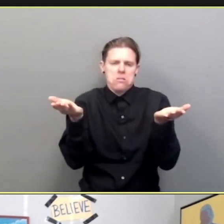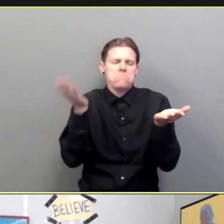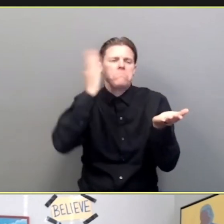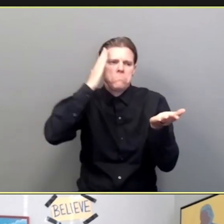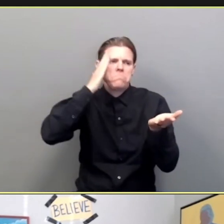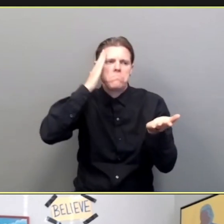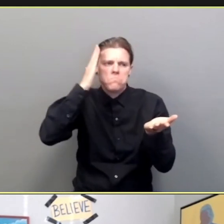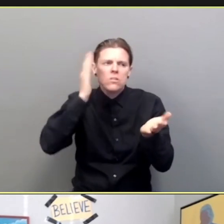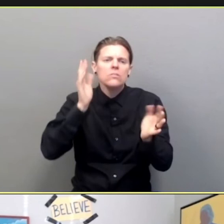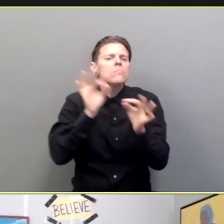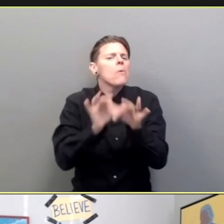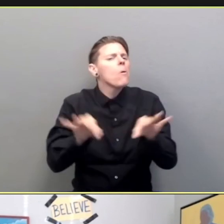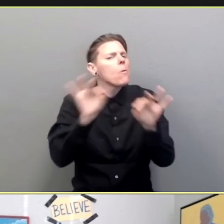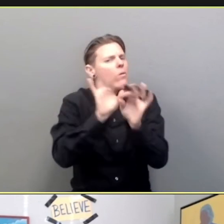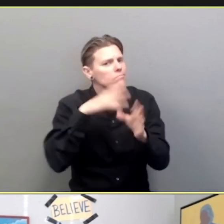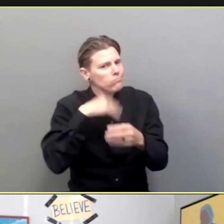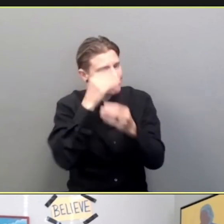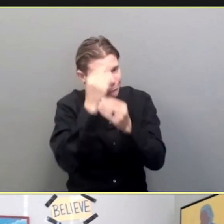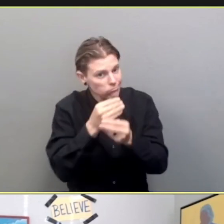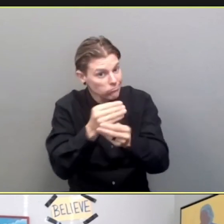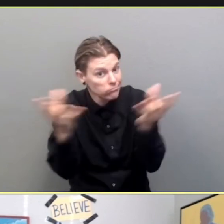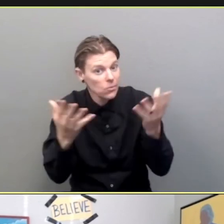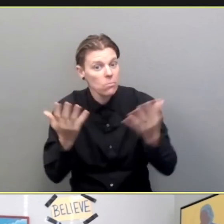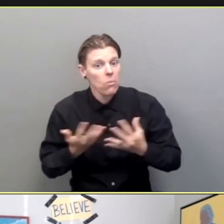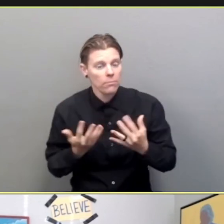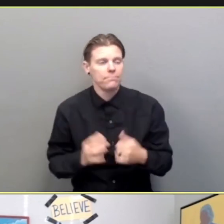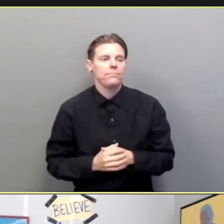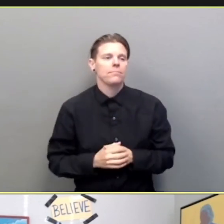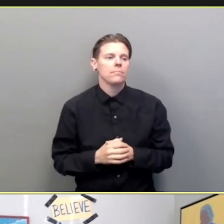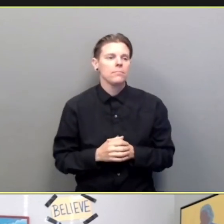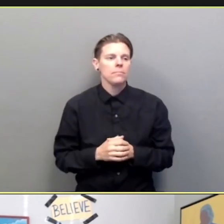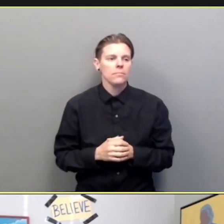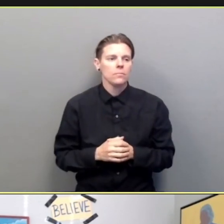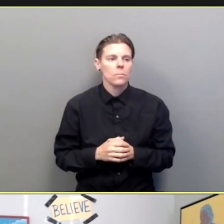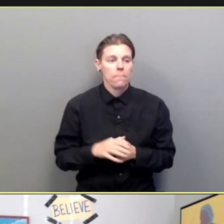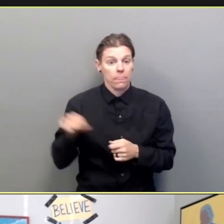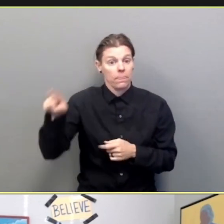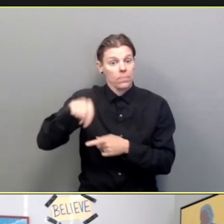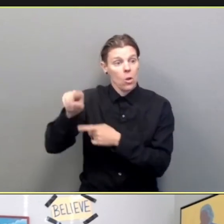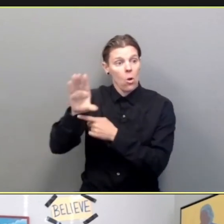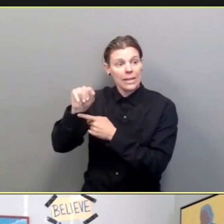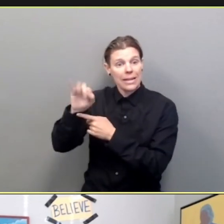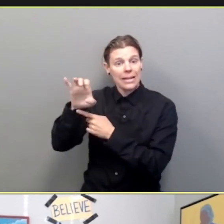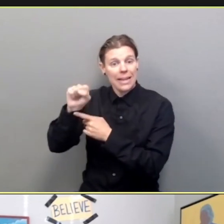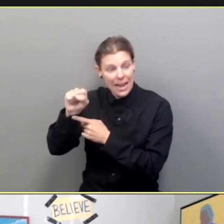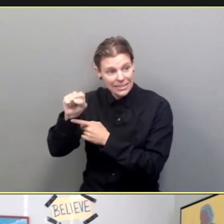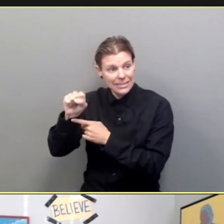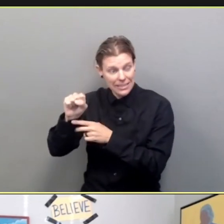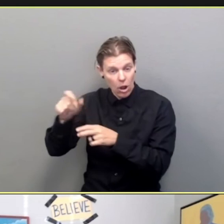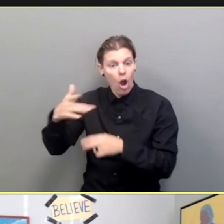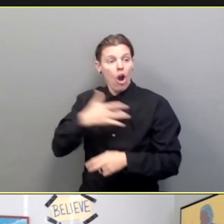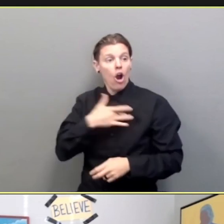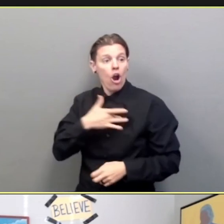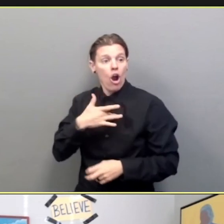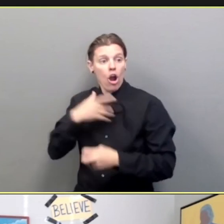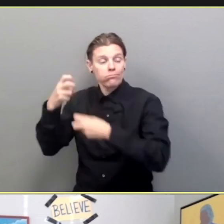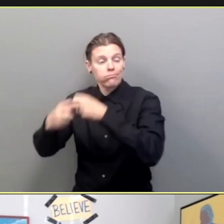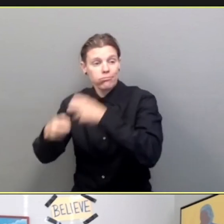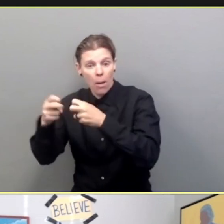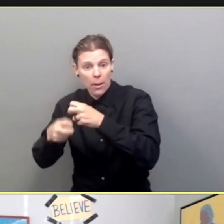that the cases that have been identified in the United States, the majority have been